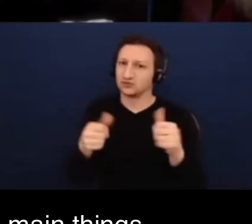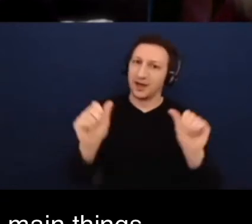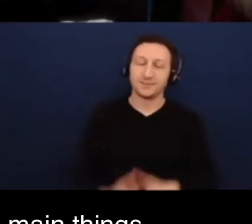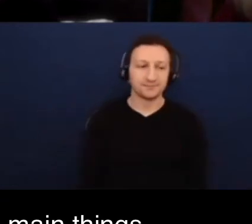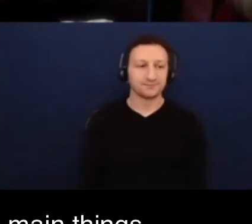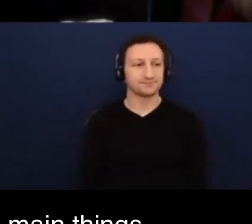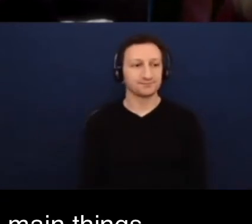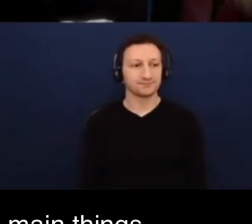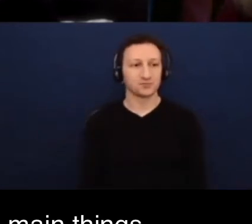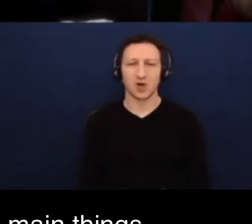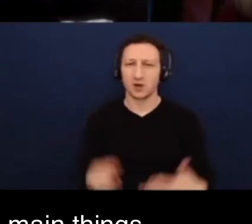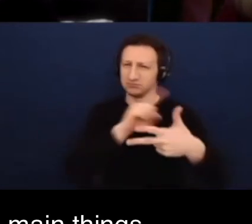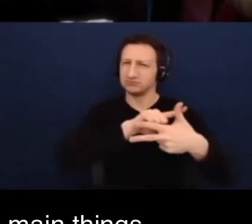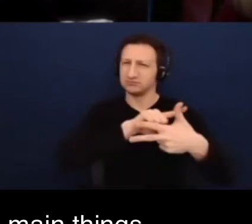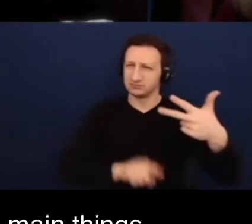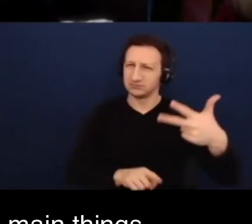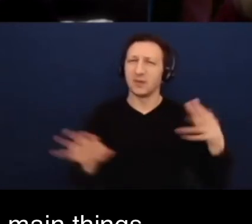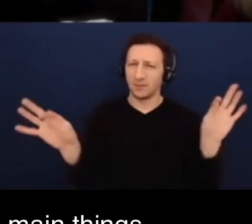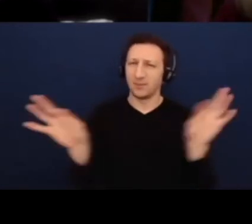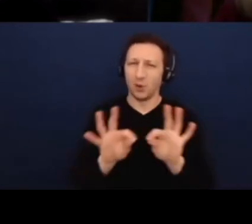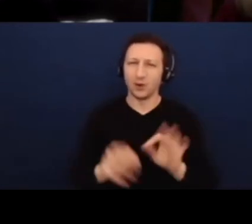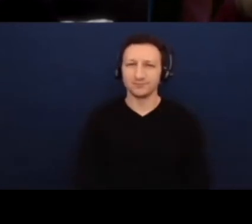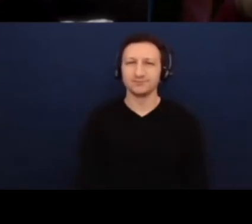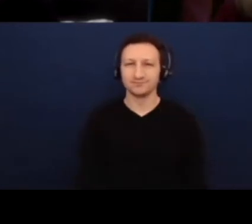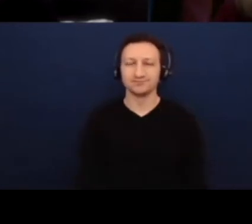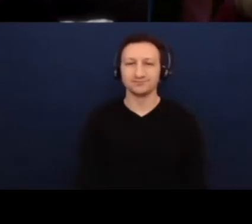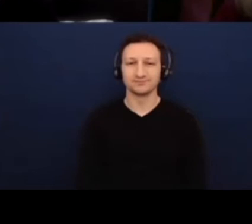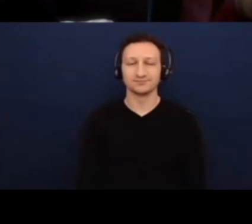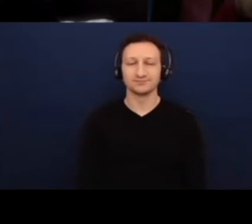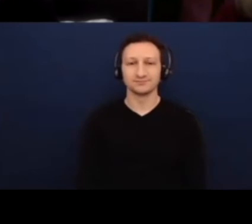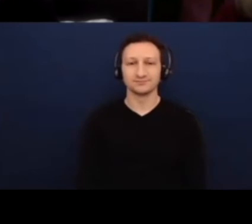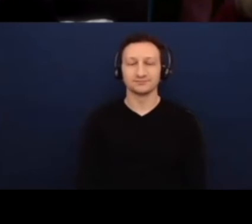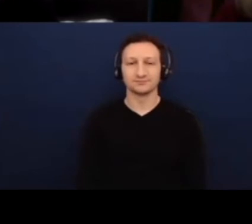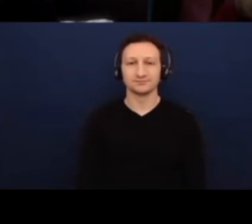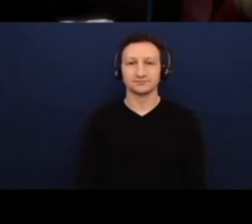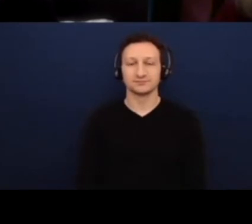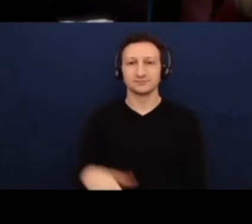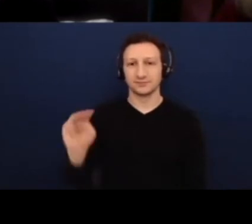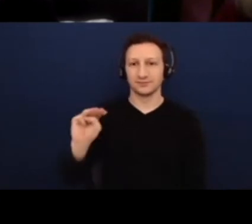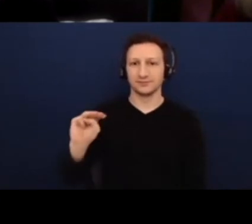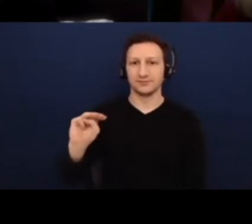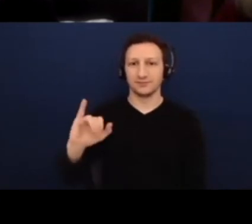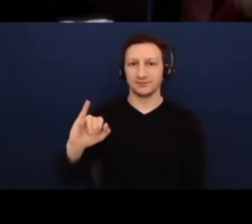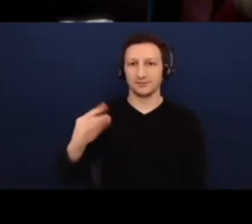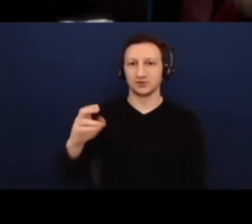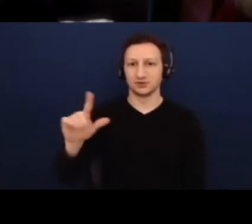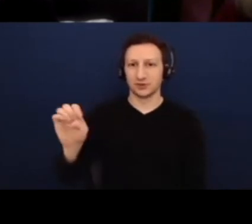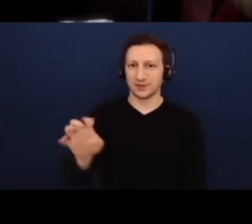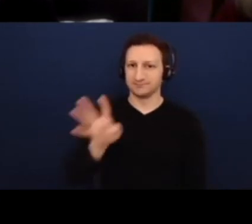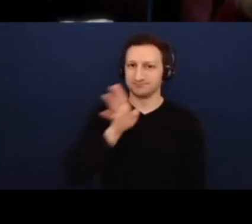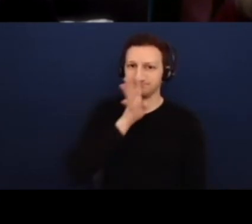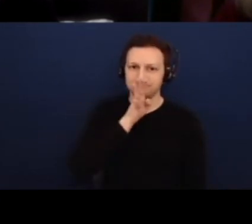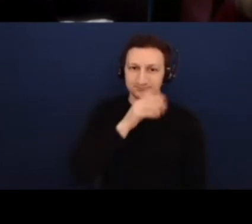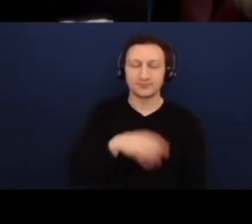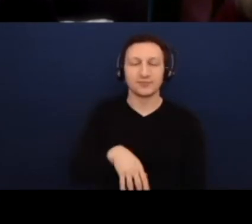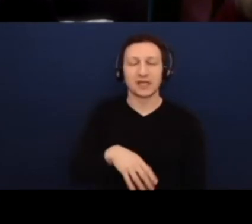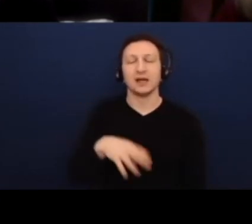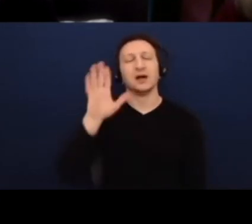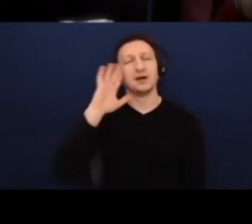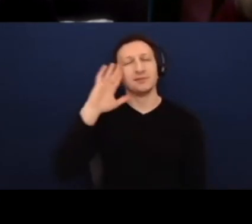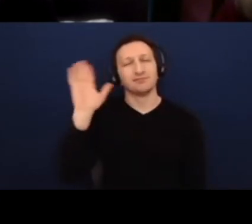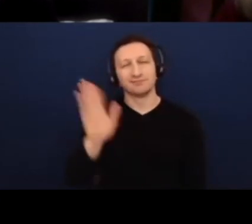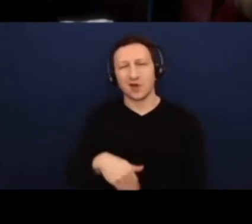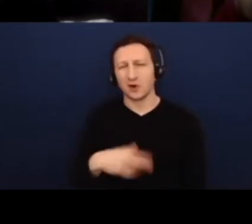are the main things that I'm thinking about. So Alice, as we've spoken about before, do